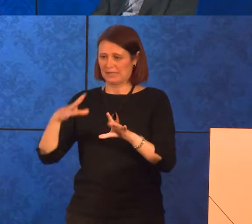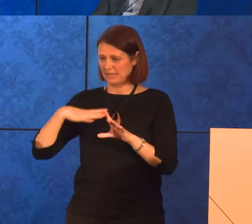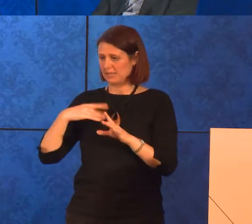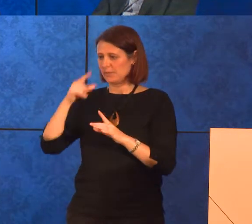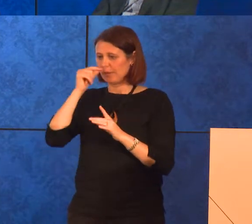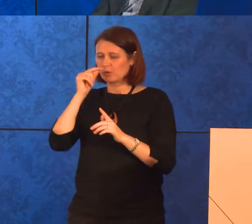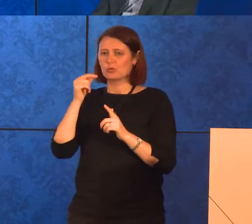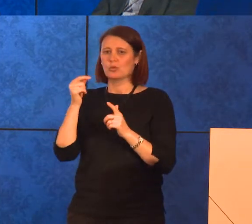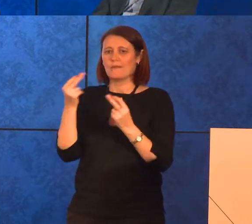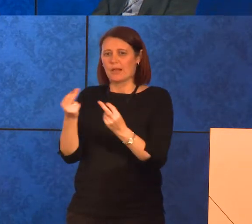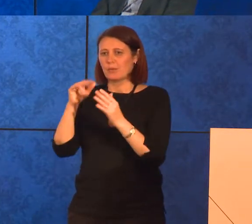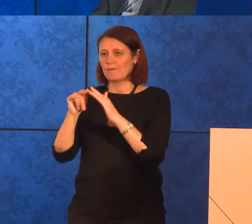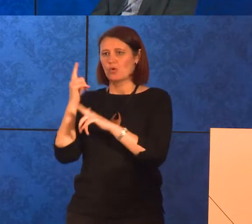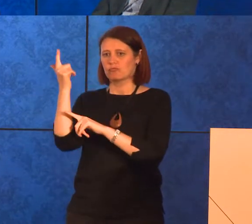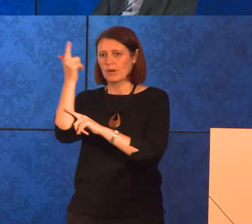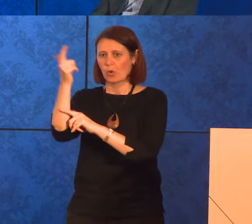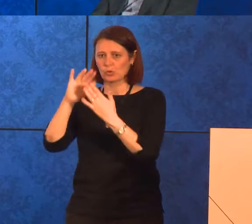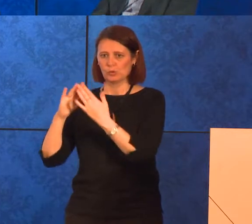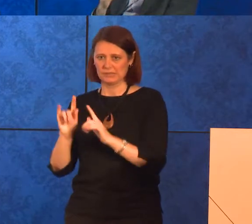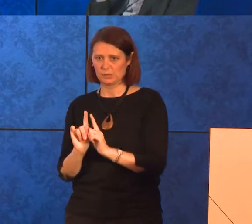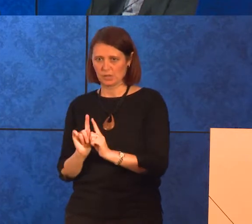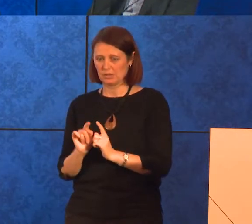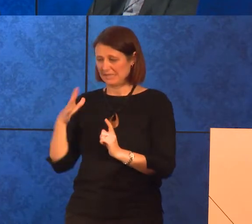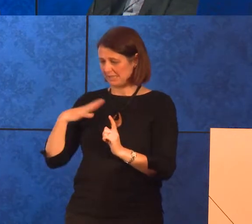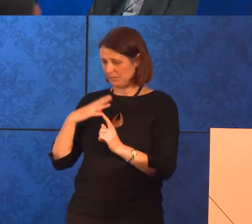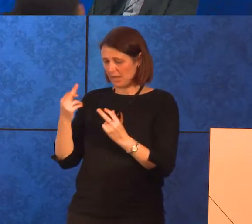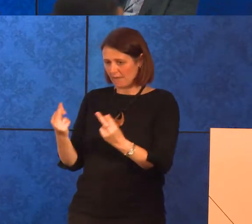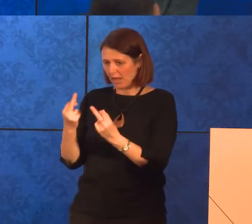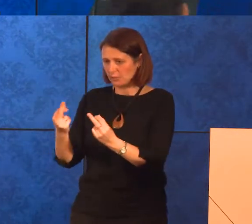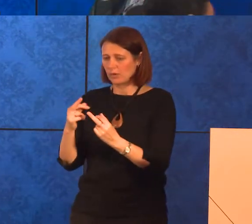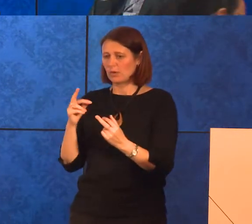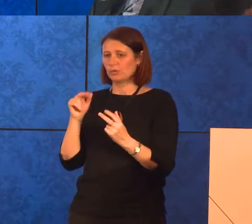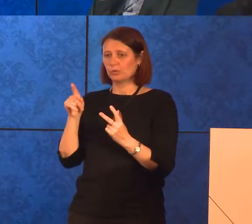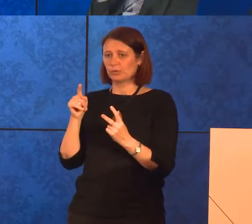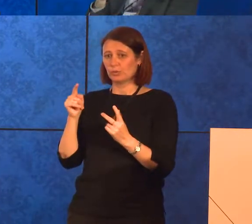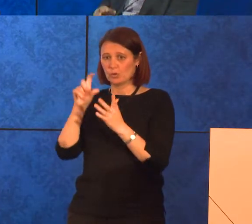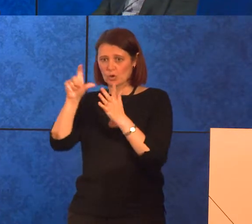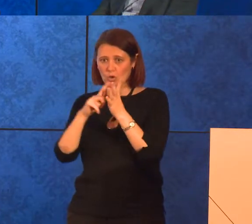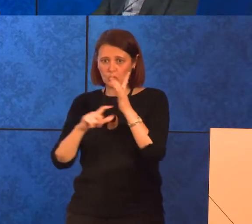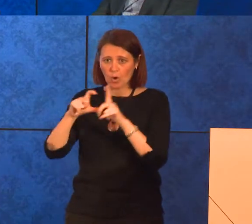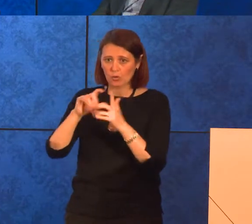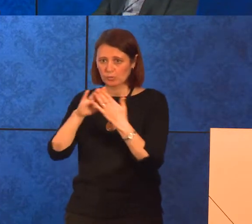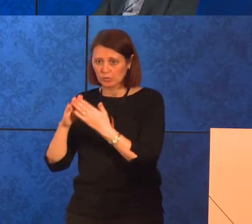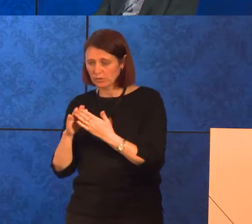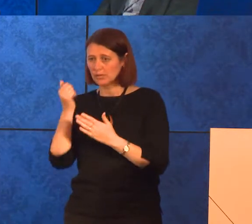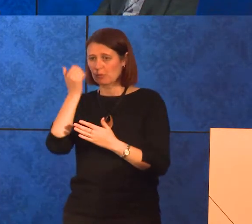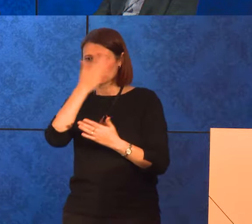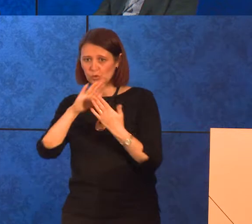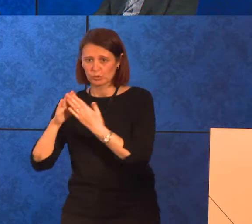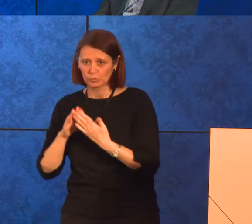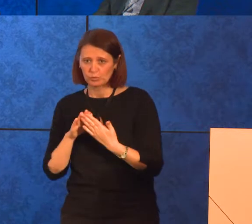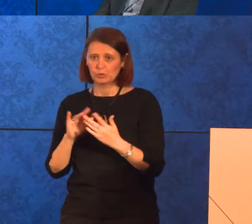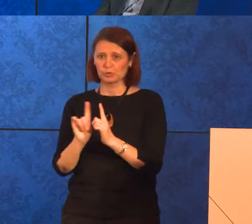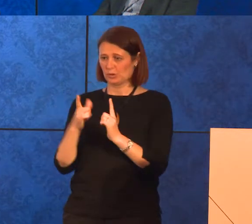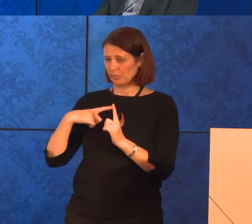to remote communities. It needs, in particular, to be available to CALD communities and to Aboriginal communities, because we know